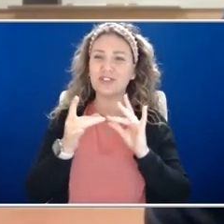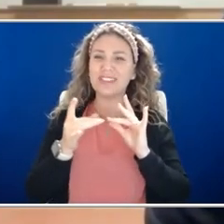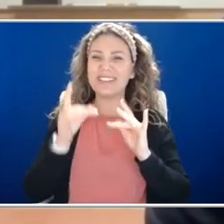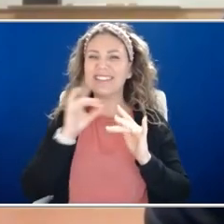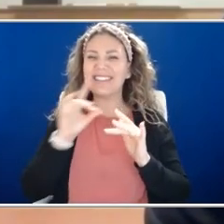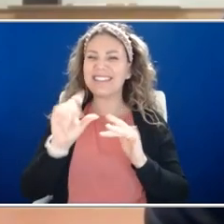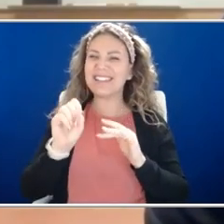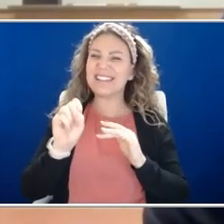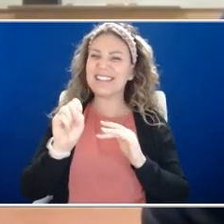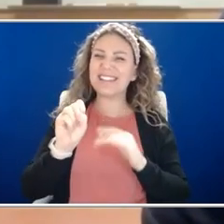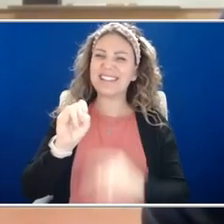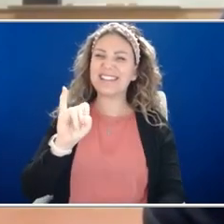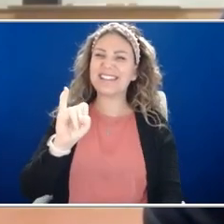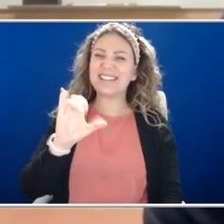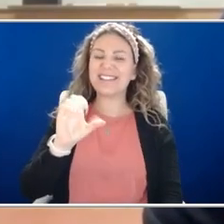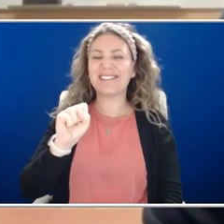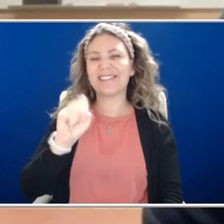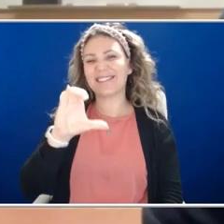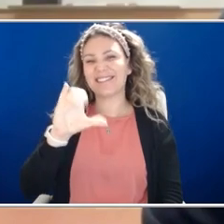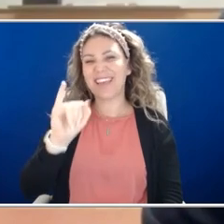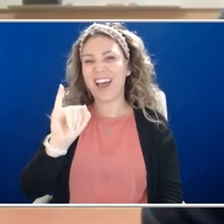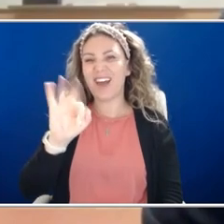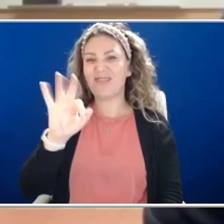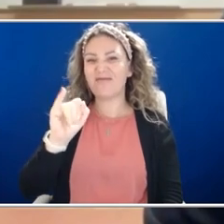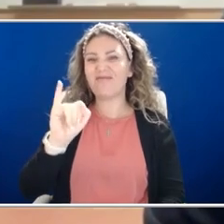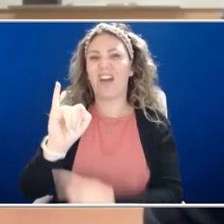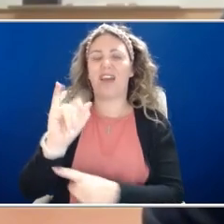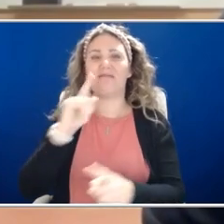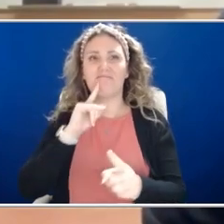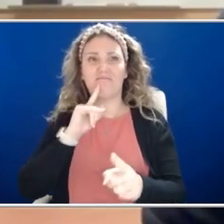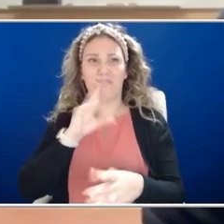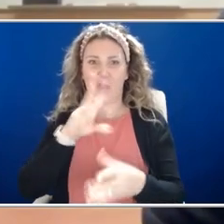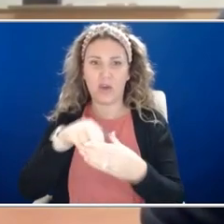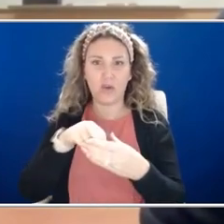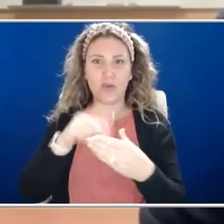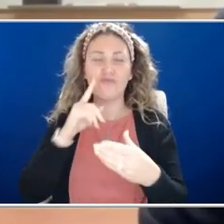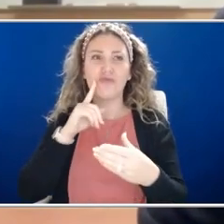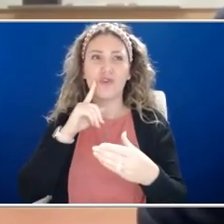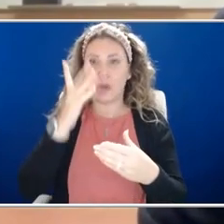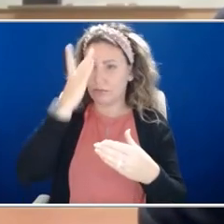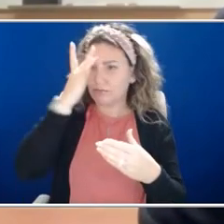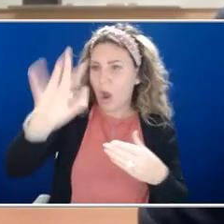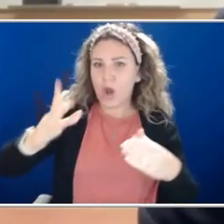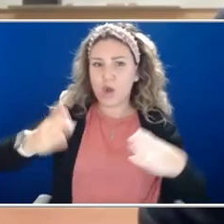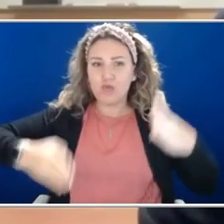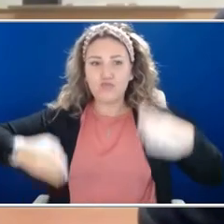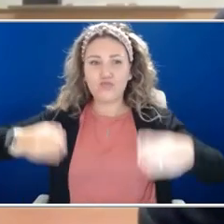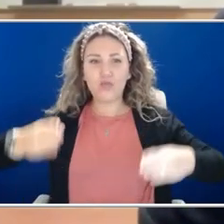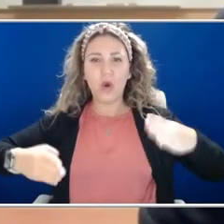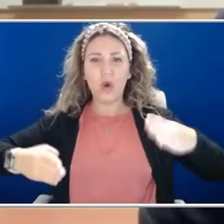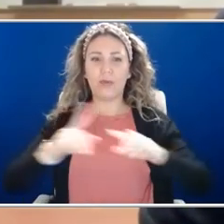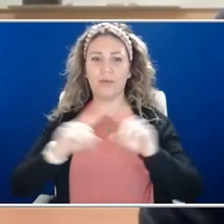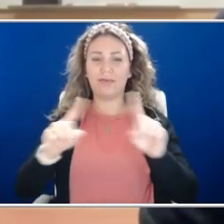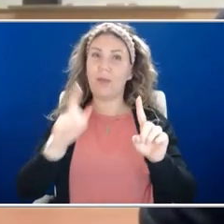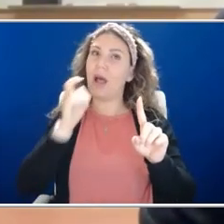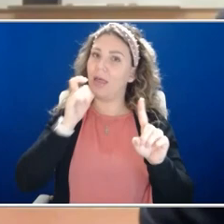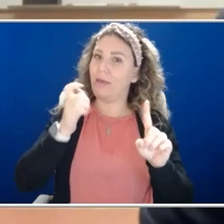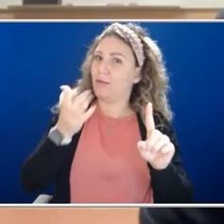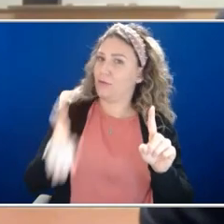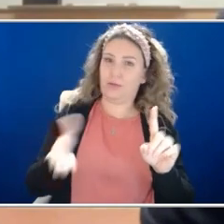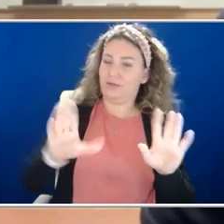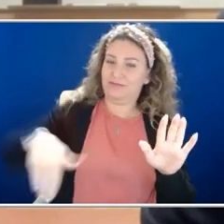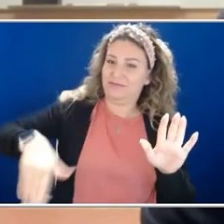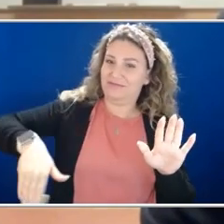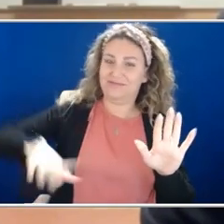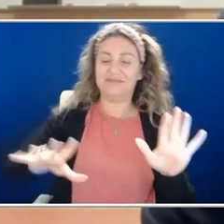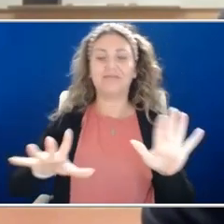that portray these, you know, intelligent robots that act as a humanoid, but we're not there yet. So you look